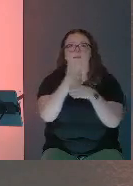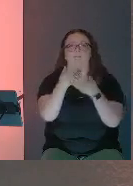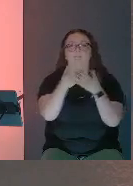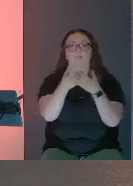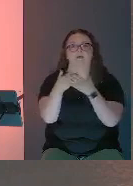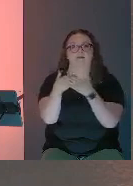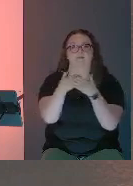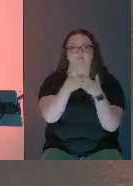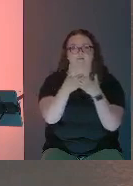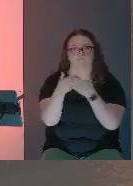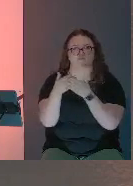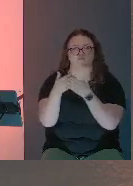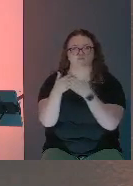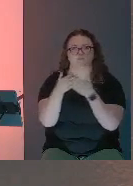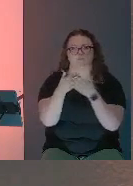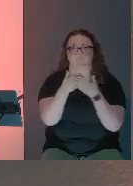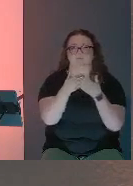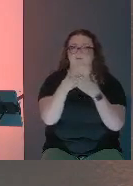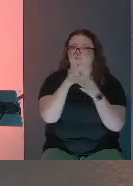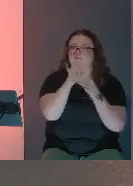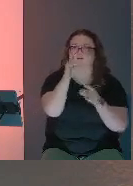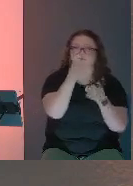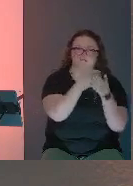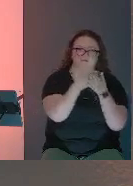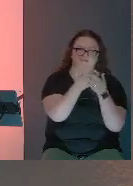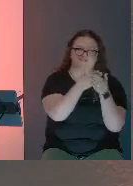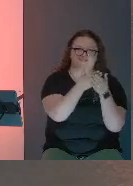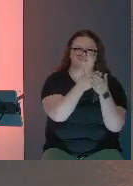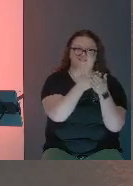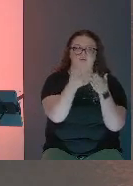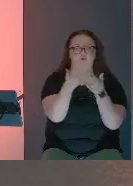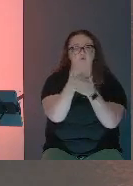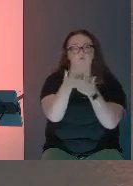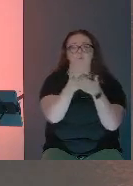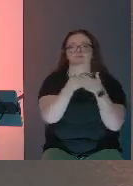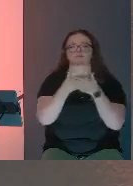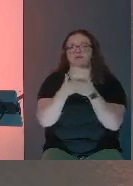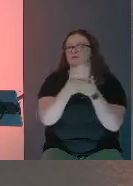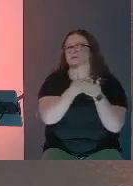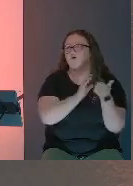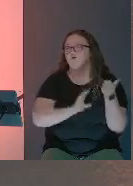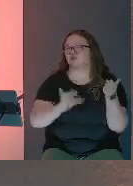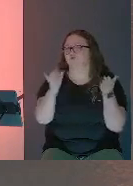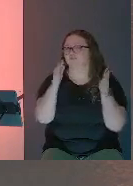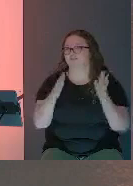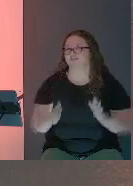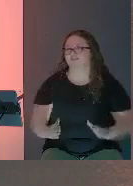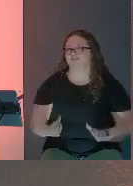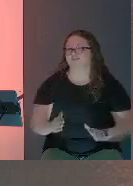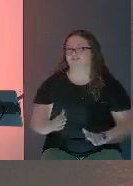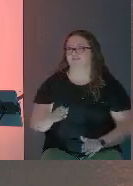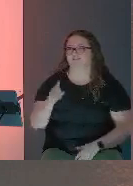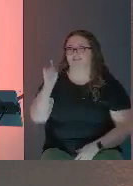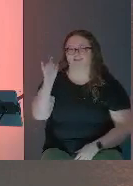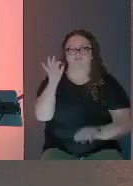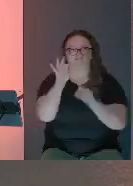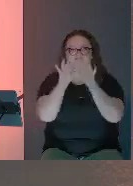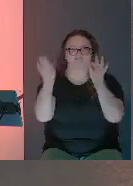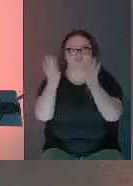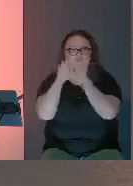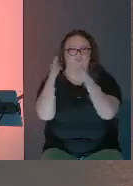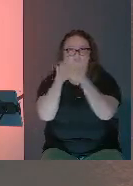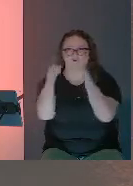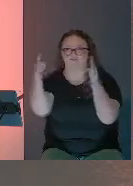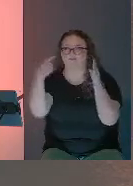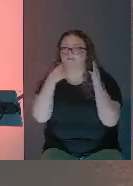babies, spiritual babies. That's what that sign is about. You are now entering into that mission field. That young